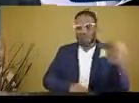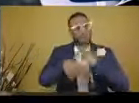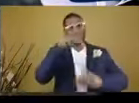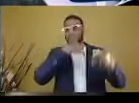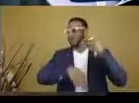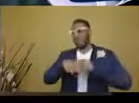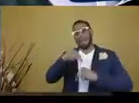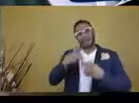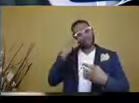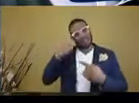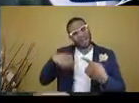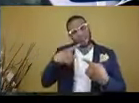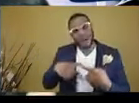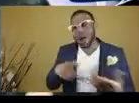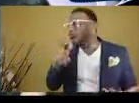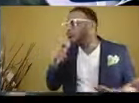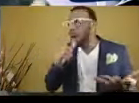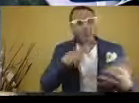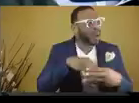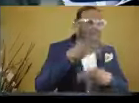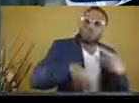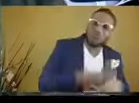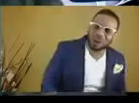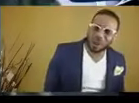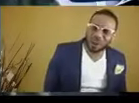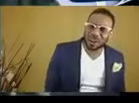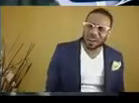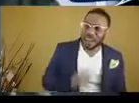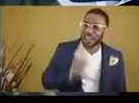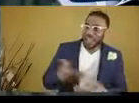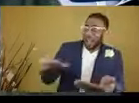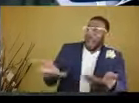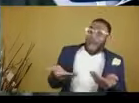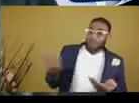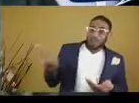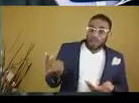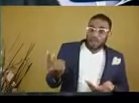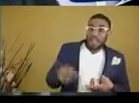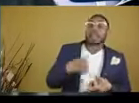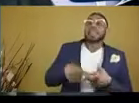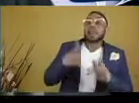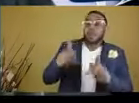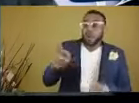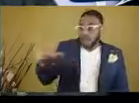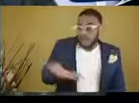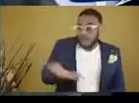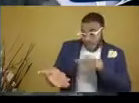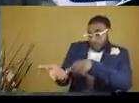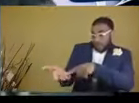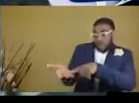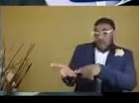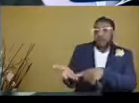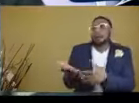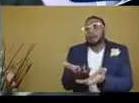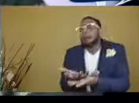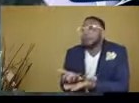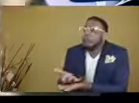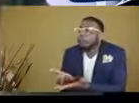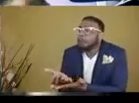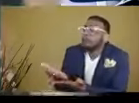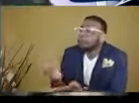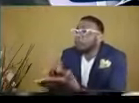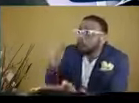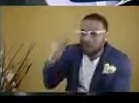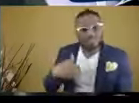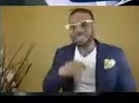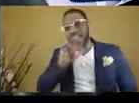think about who in the world actually hires somebody and the person that they hire, we got to beg them to work for us. That